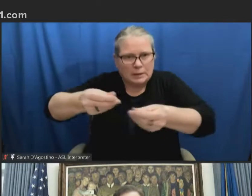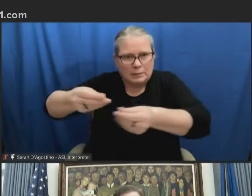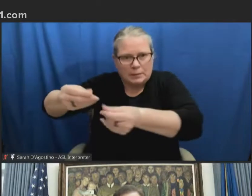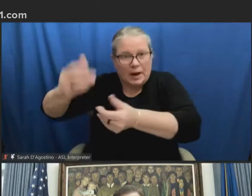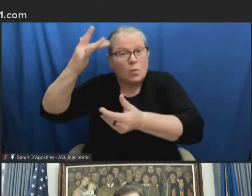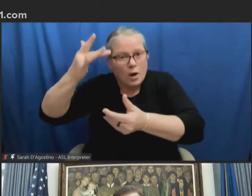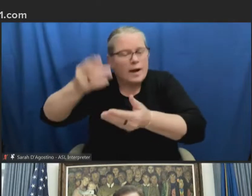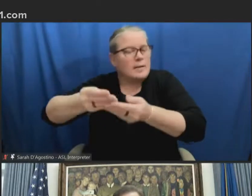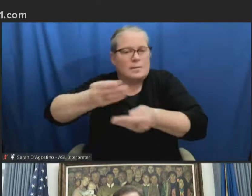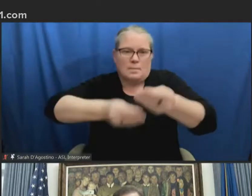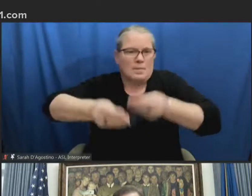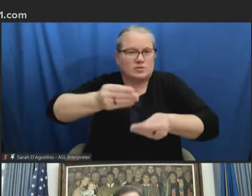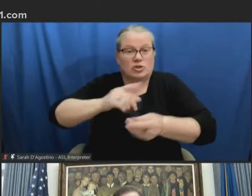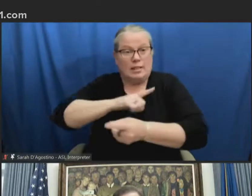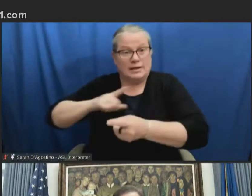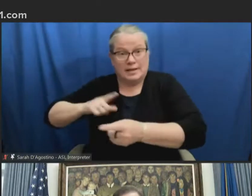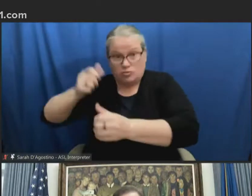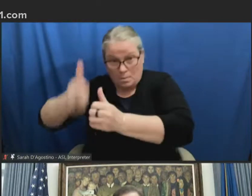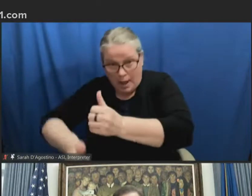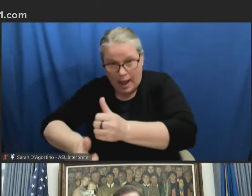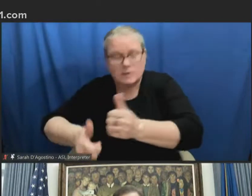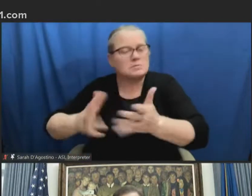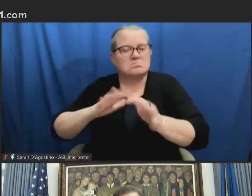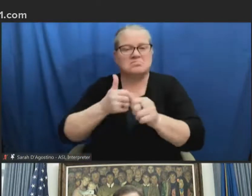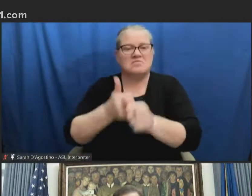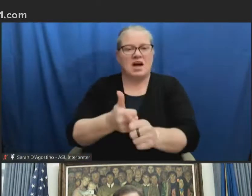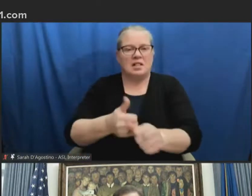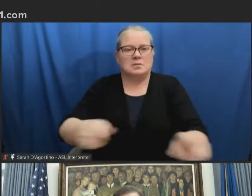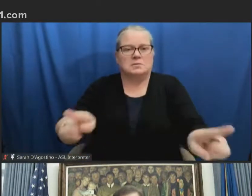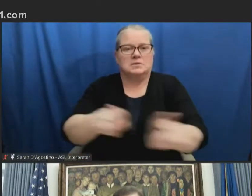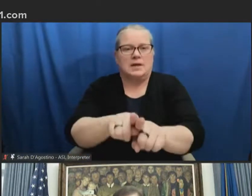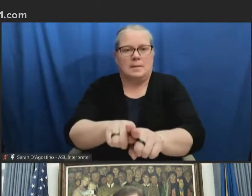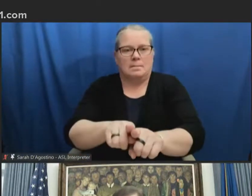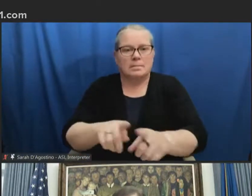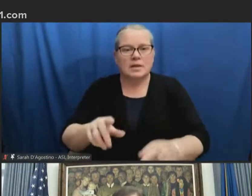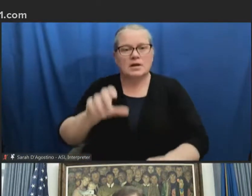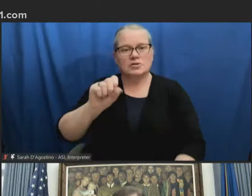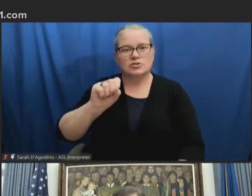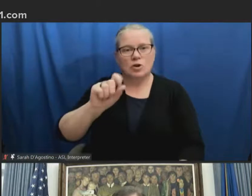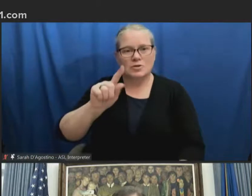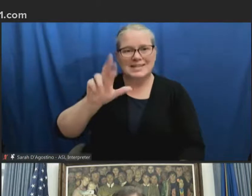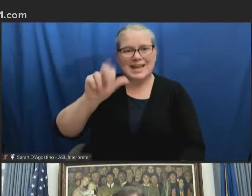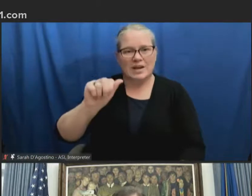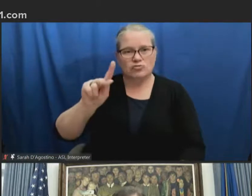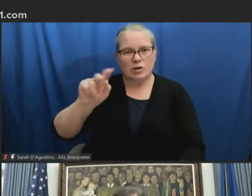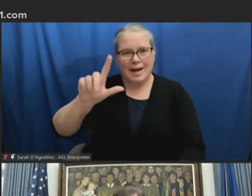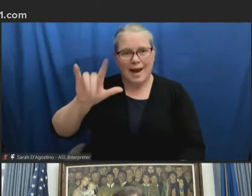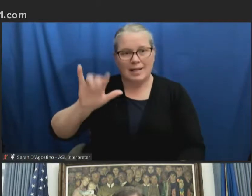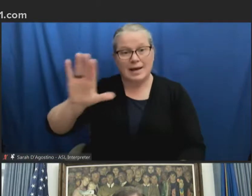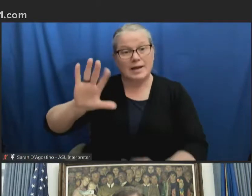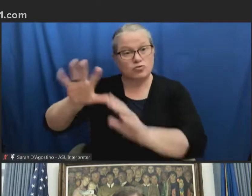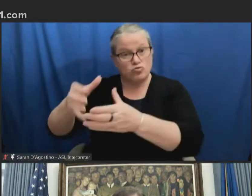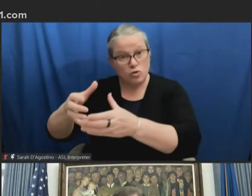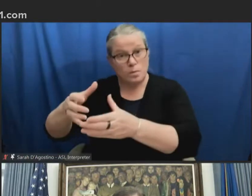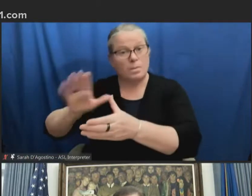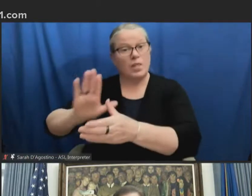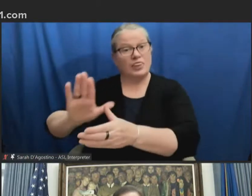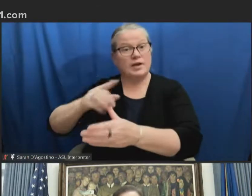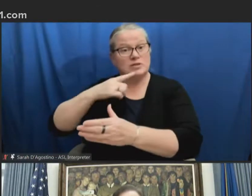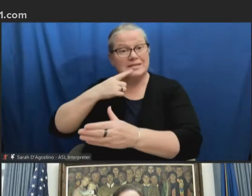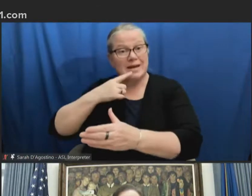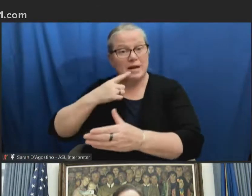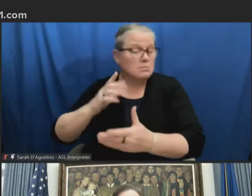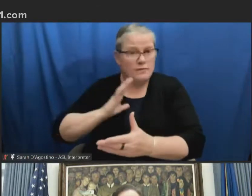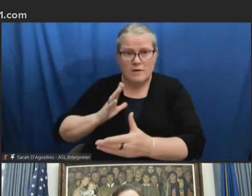that the legislature passed. So I understand what Senator Kelly and his caucus are saying, but we got to make sure that we're dealing in the world of